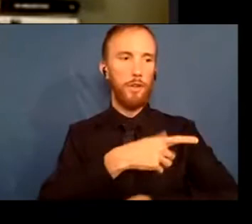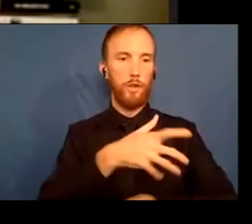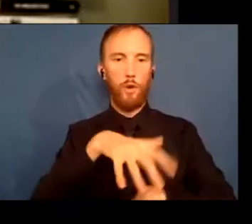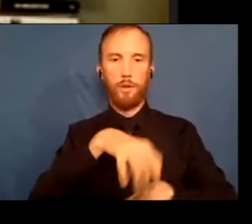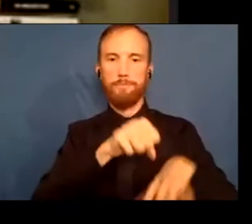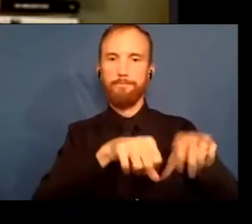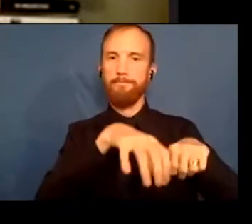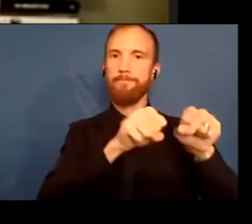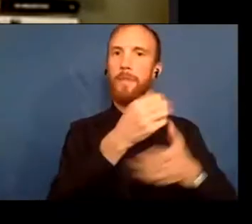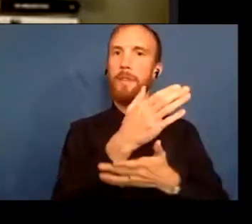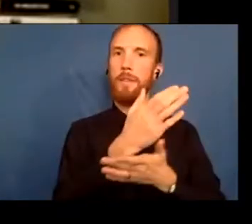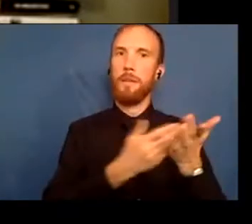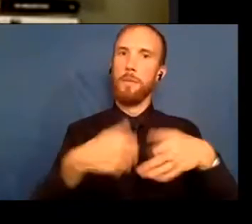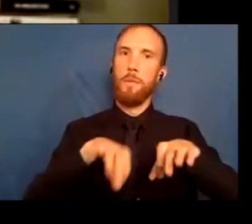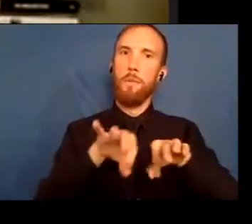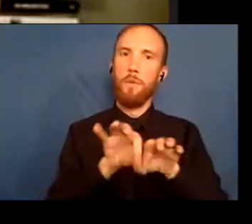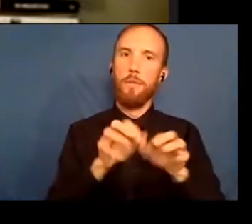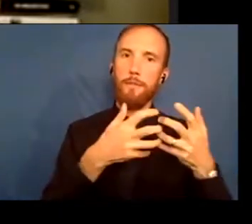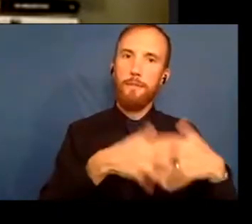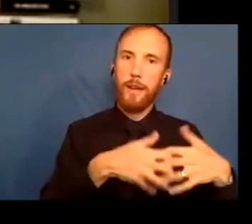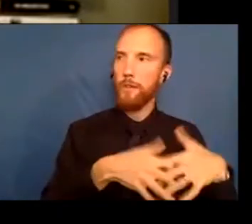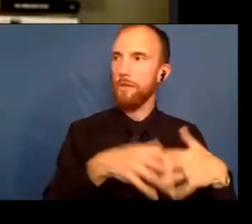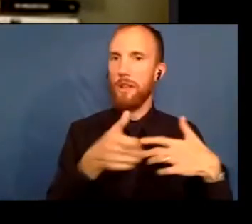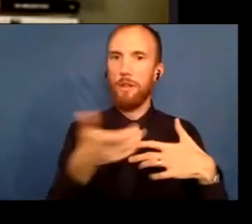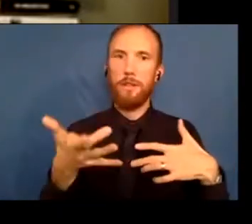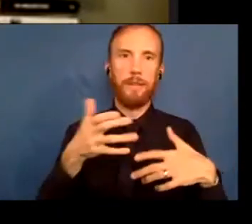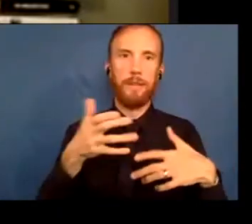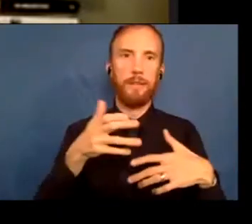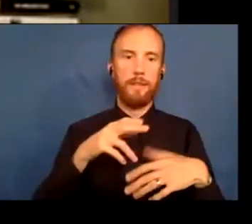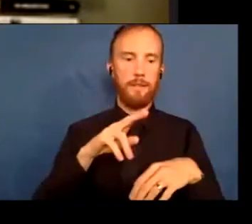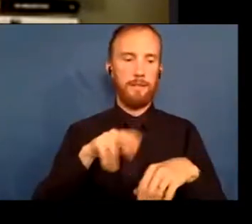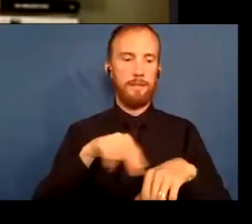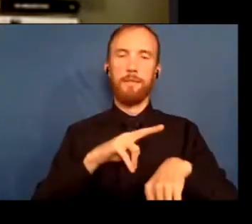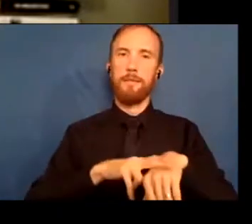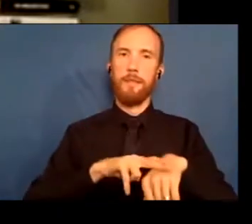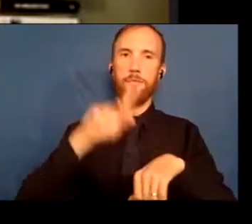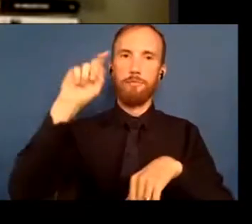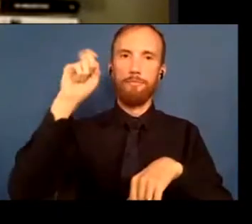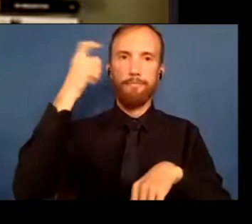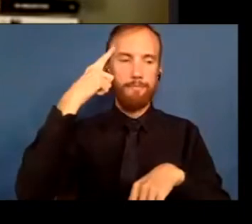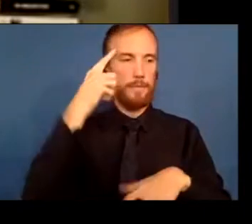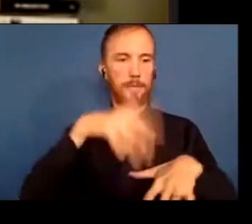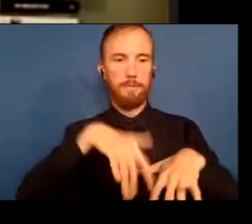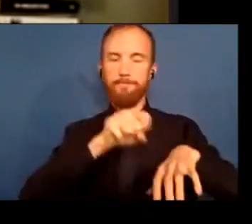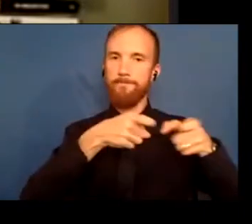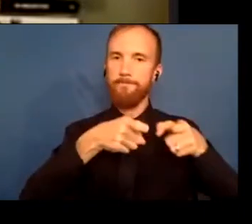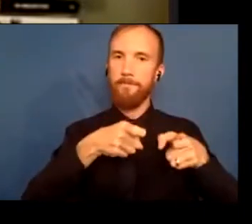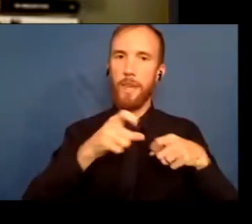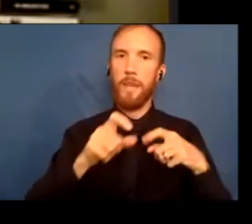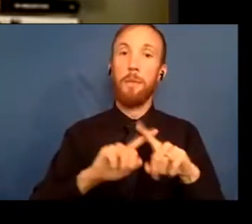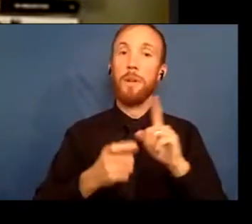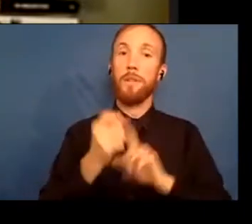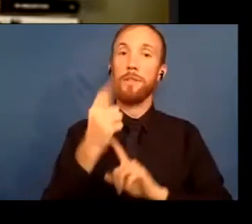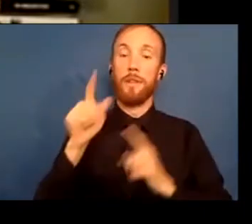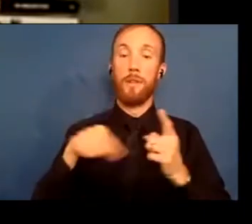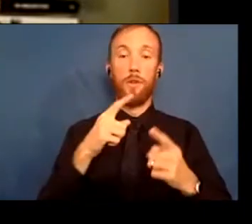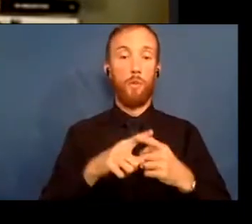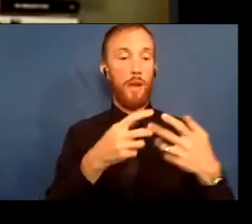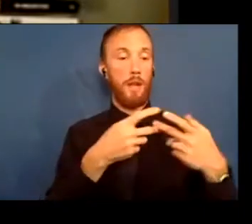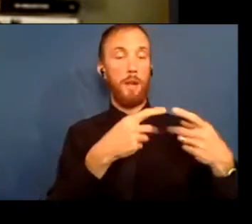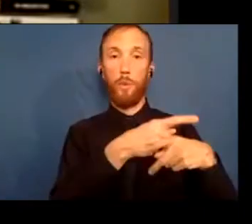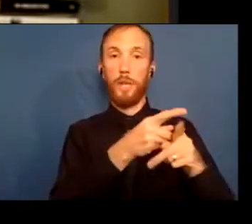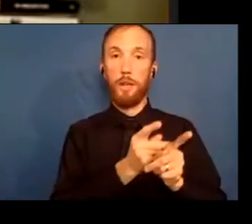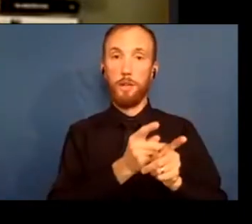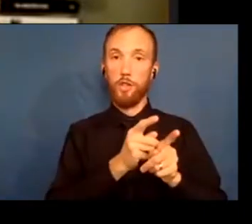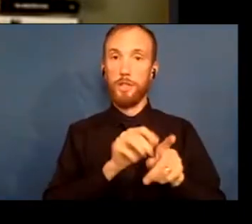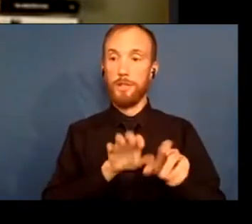important factories and so on. But once you disarticulate production, then